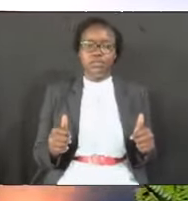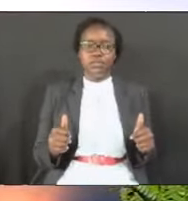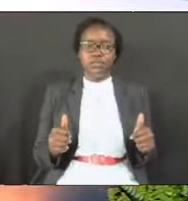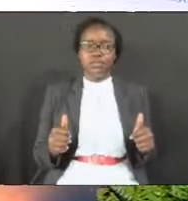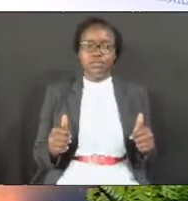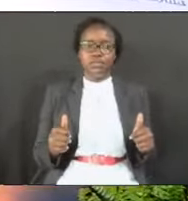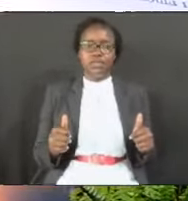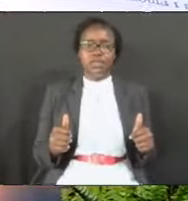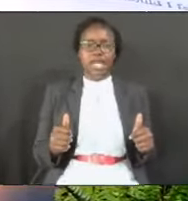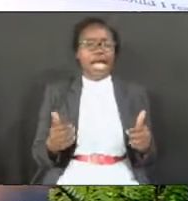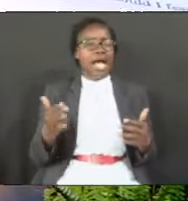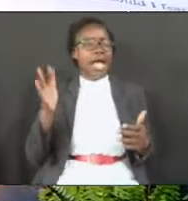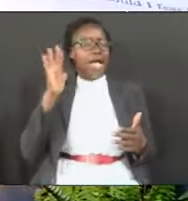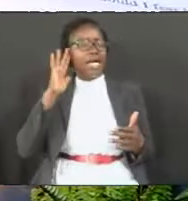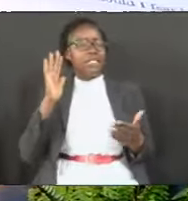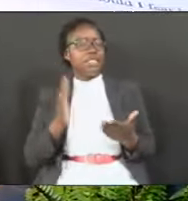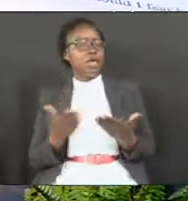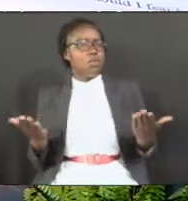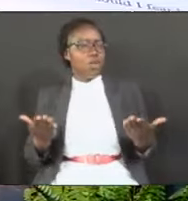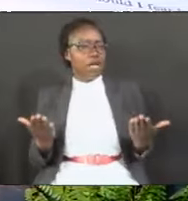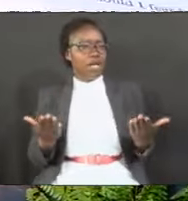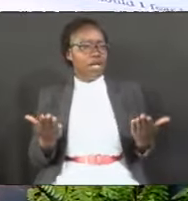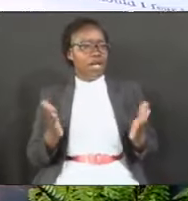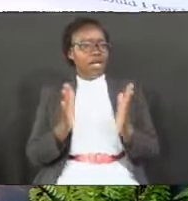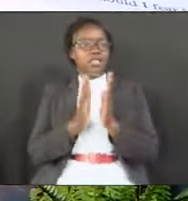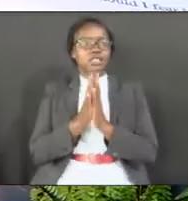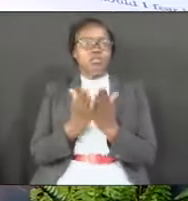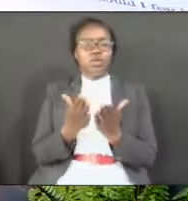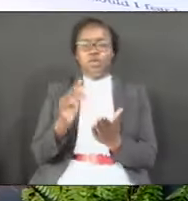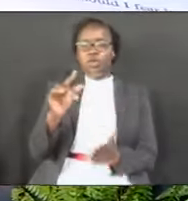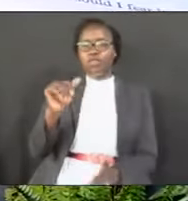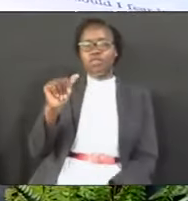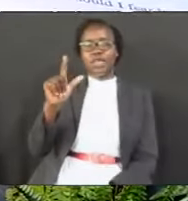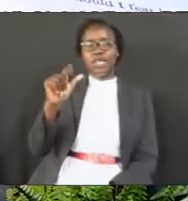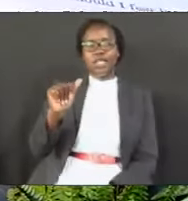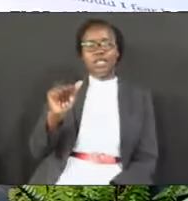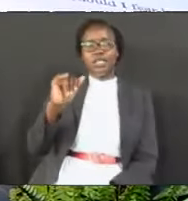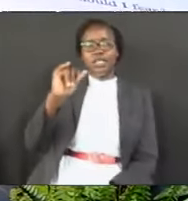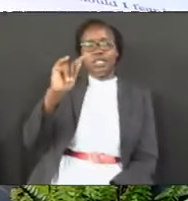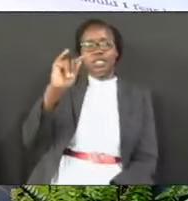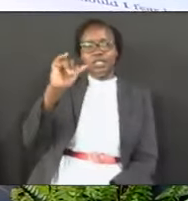I read somewhere the book of Galatians chapter 5 verse number